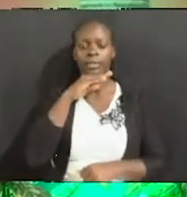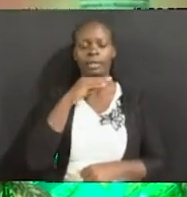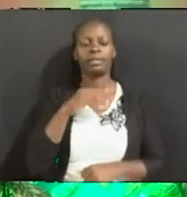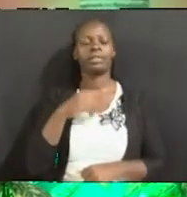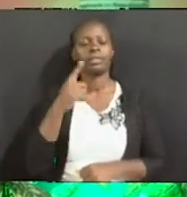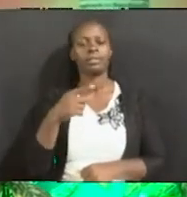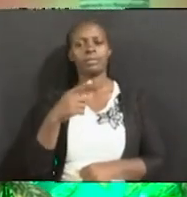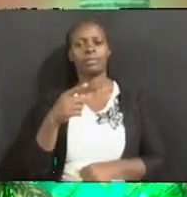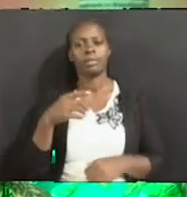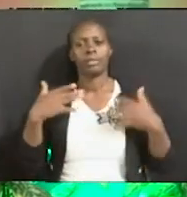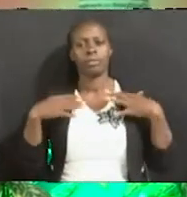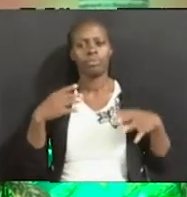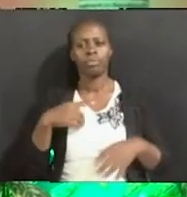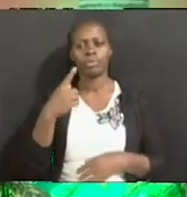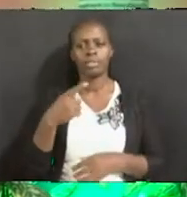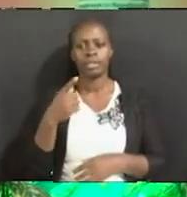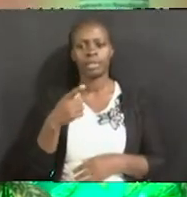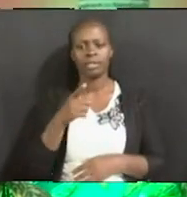died empty."